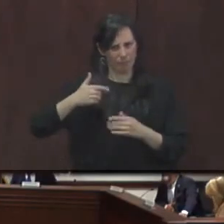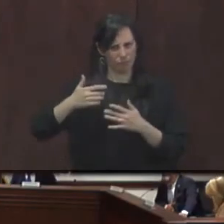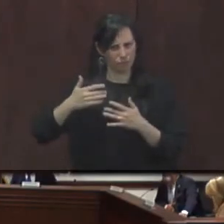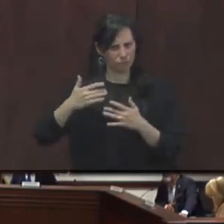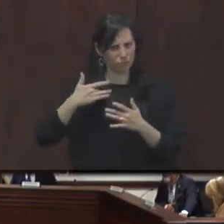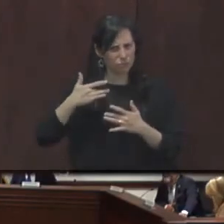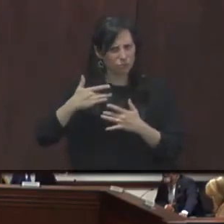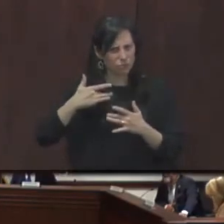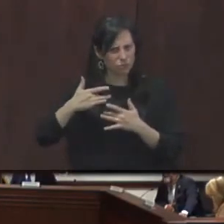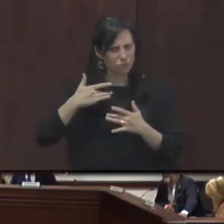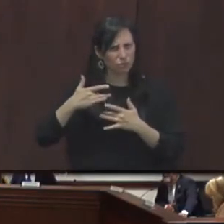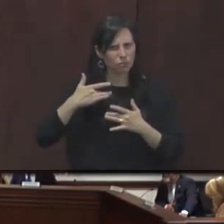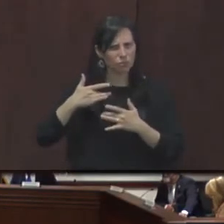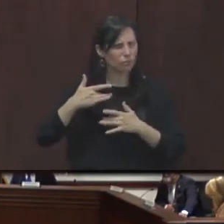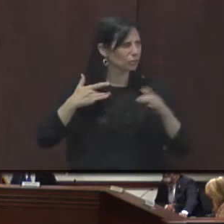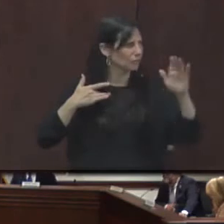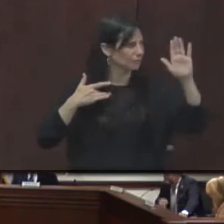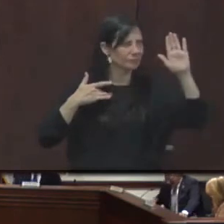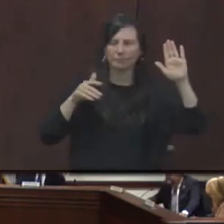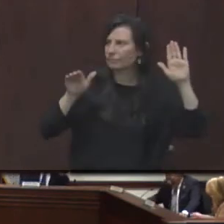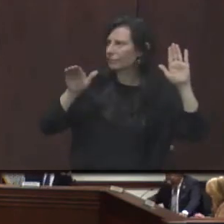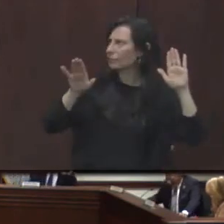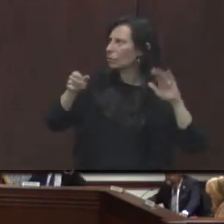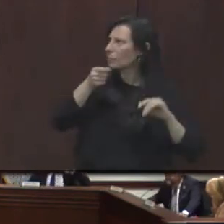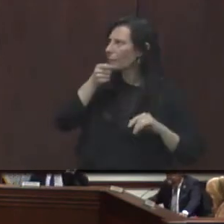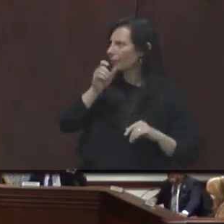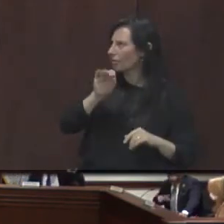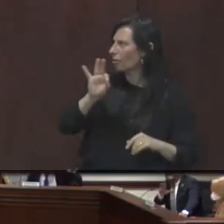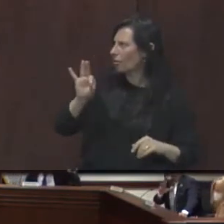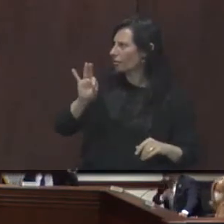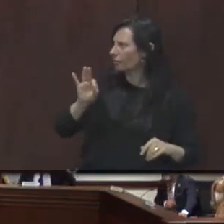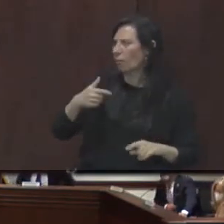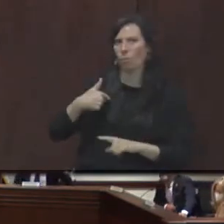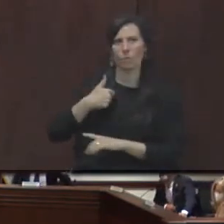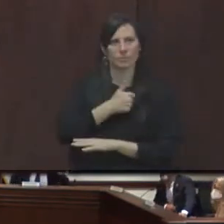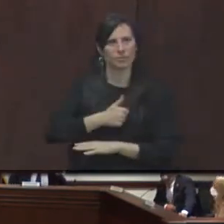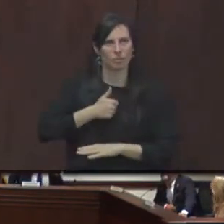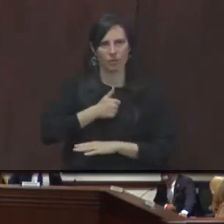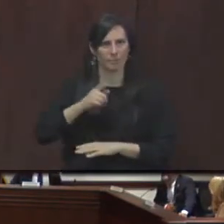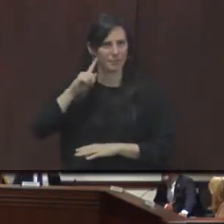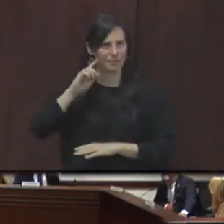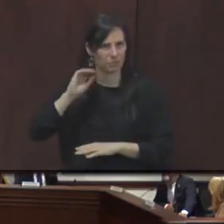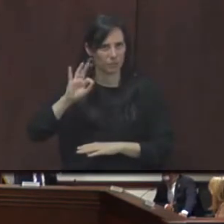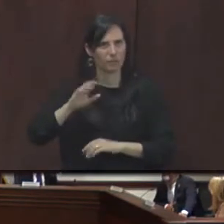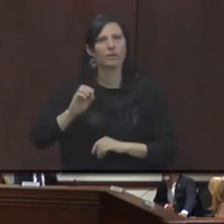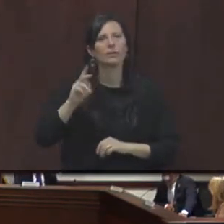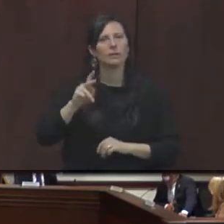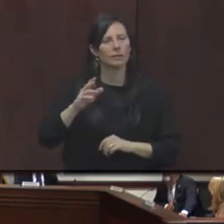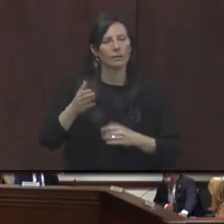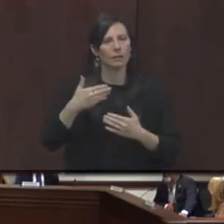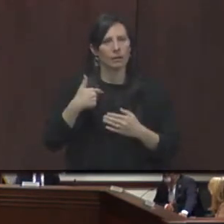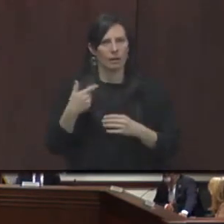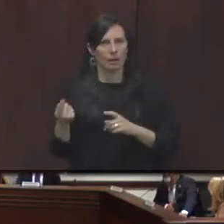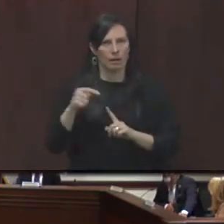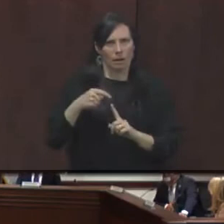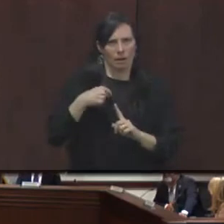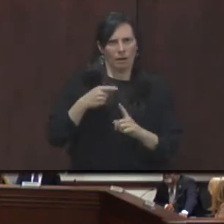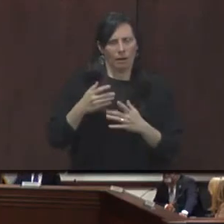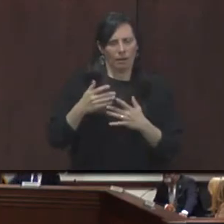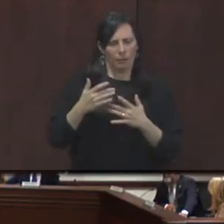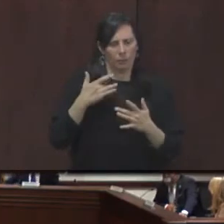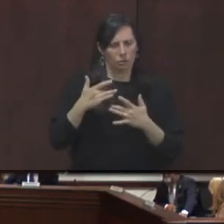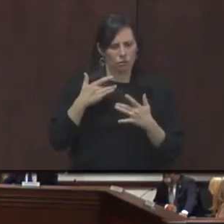going on with the African-American community. Oh, I'm sorry. I'm particularly concerned about what's going on